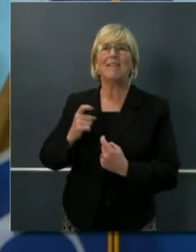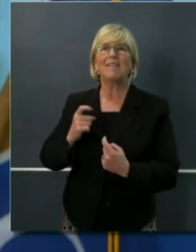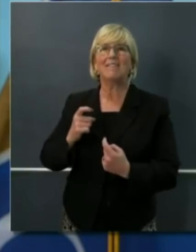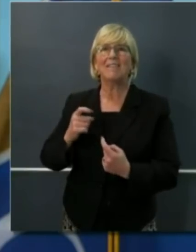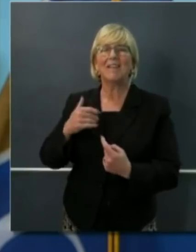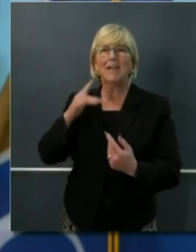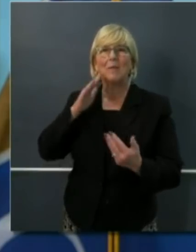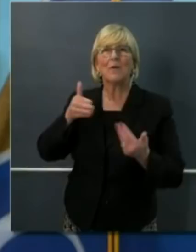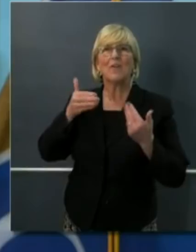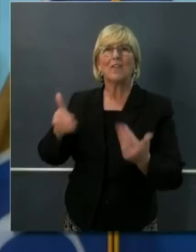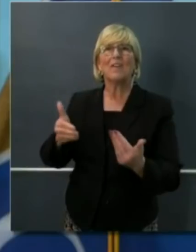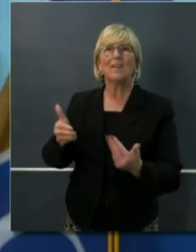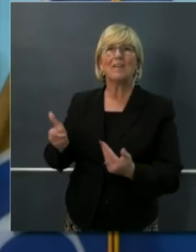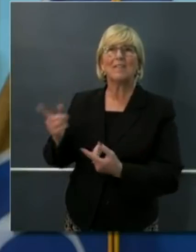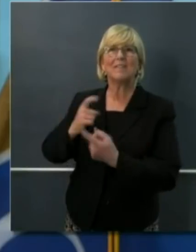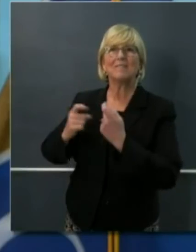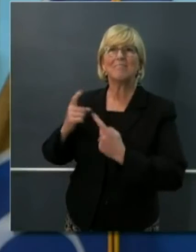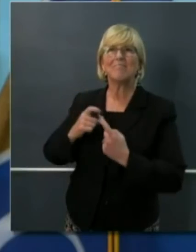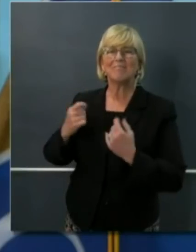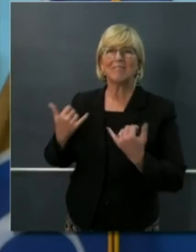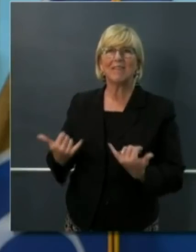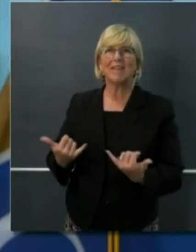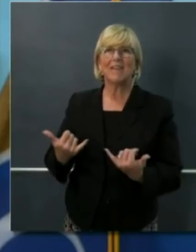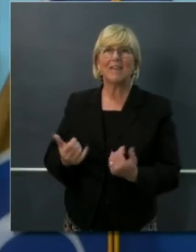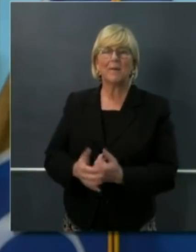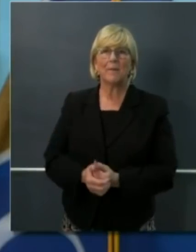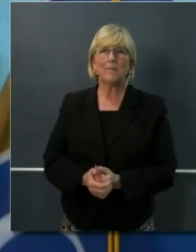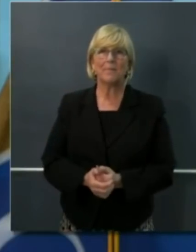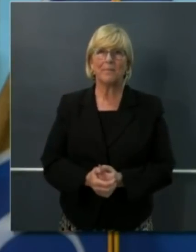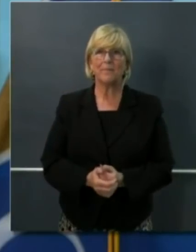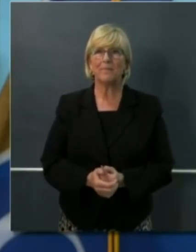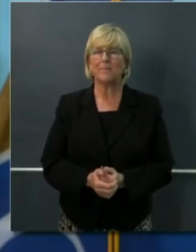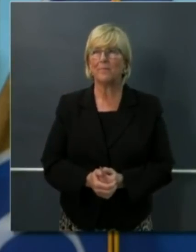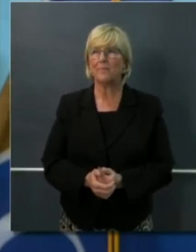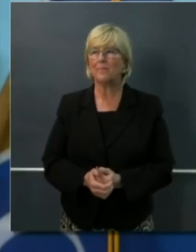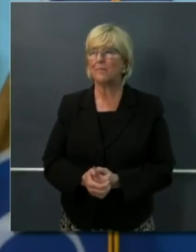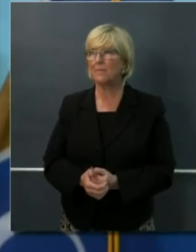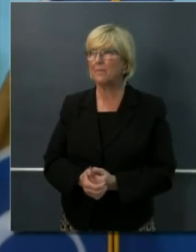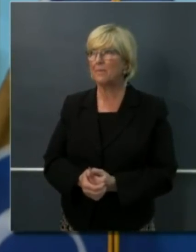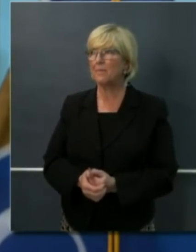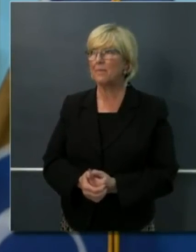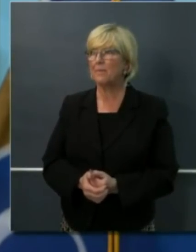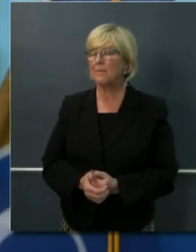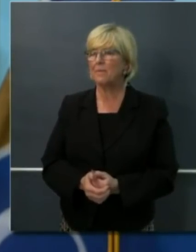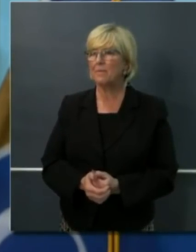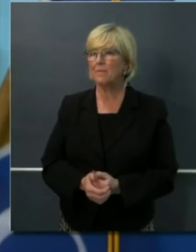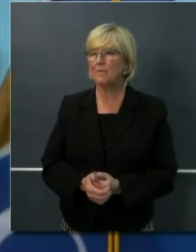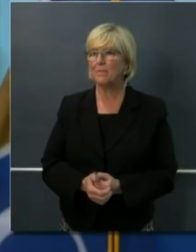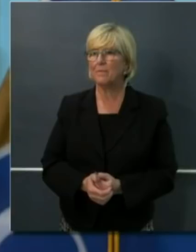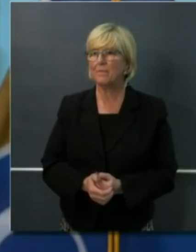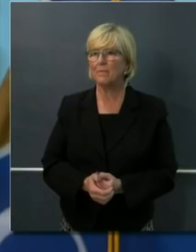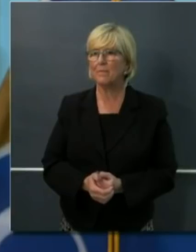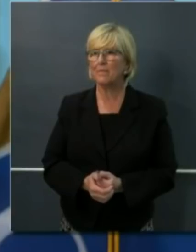any questions on a myriad of topics, not least of which the ones we've laid out today. Kathleen Renane, AP.